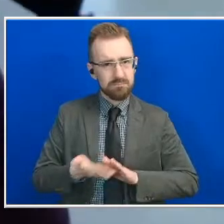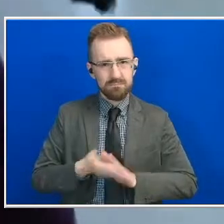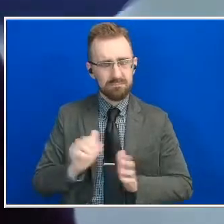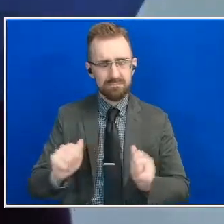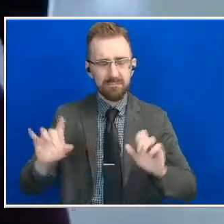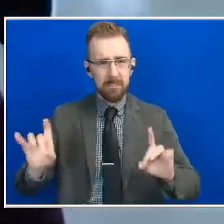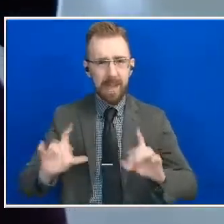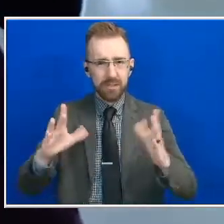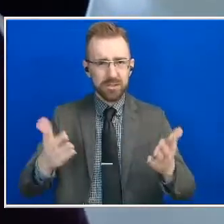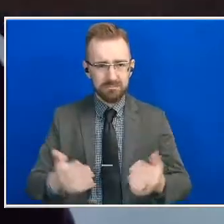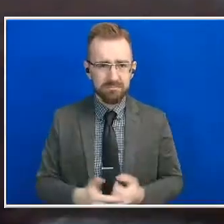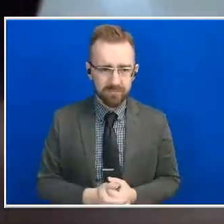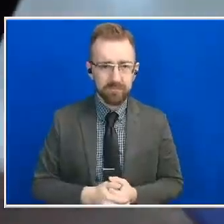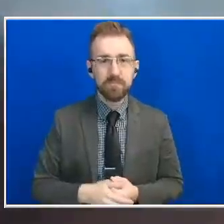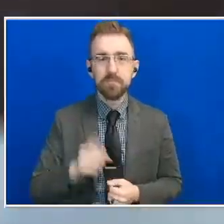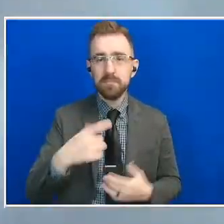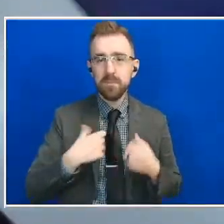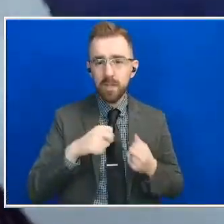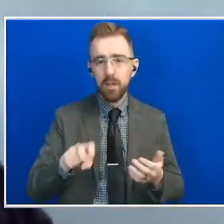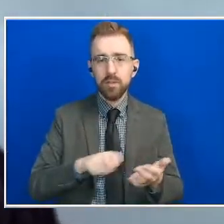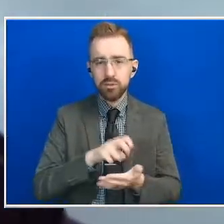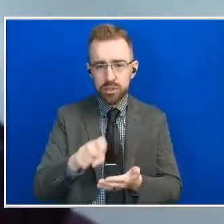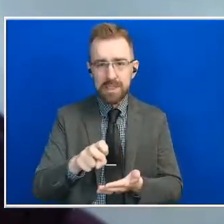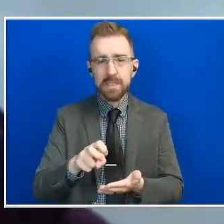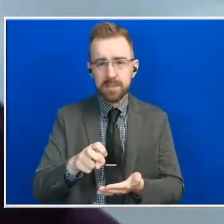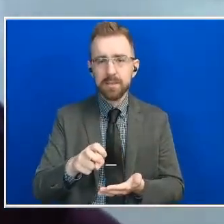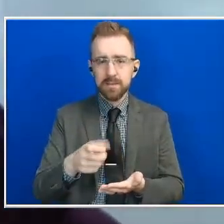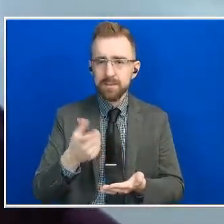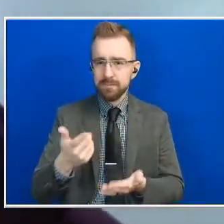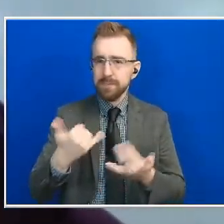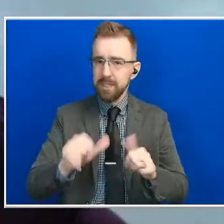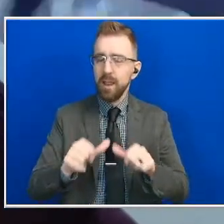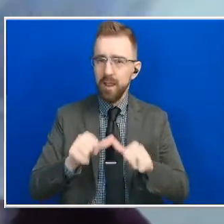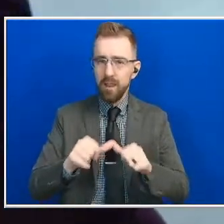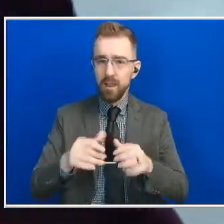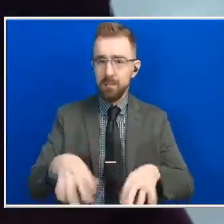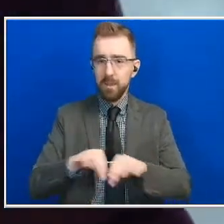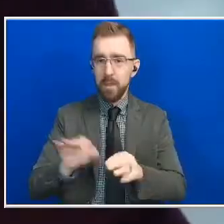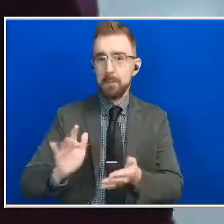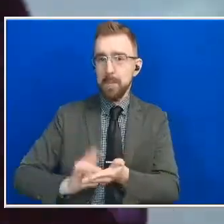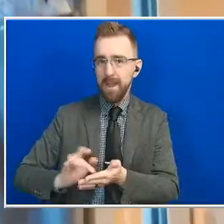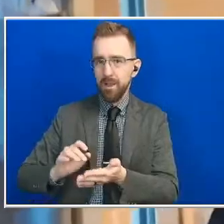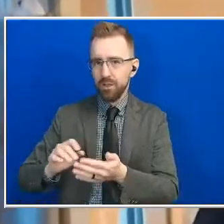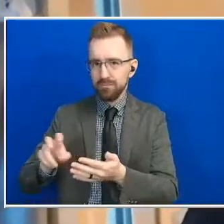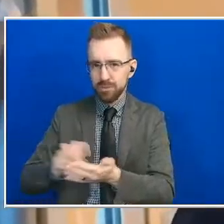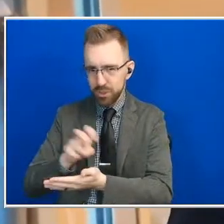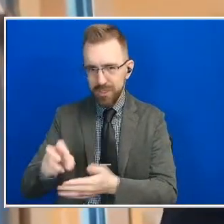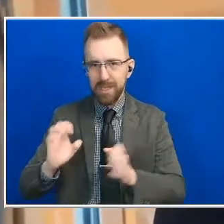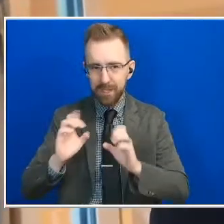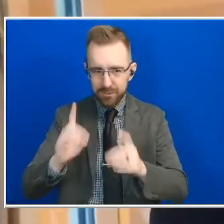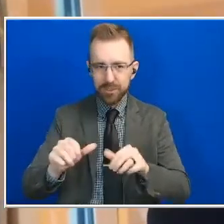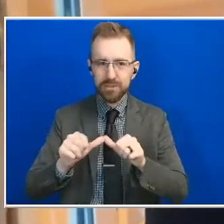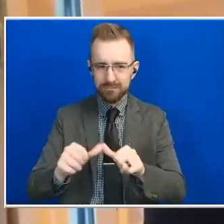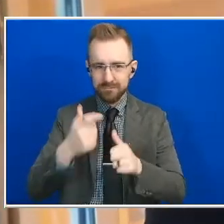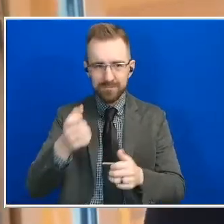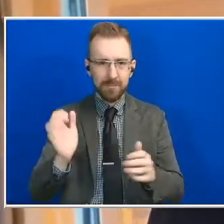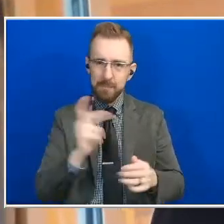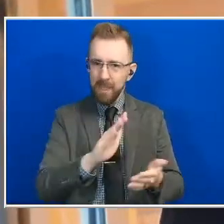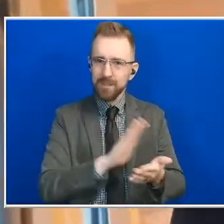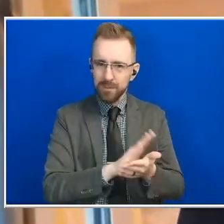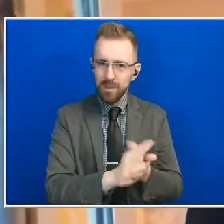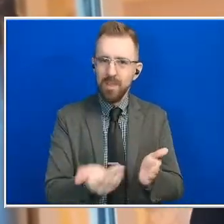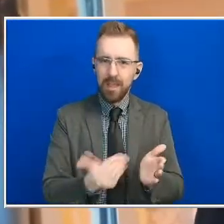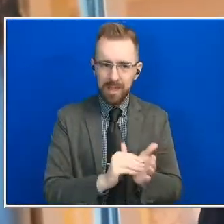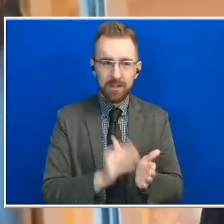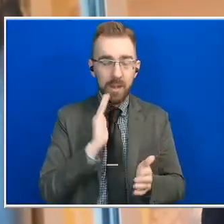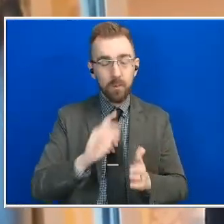health journey, continues, but more importantly, your medical journey and your education continues because you're back at school again. I will be starting at CRNA